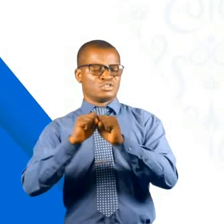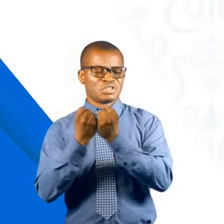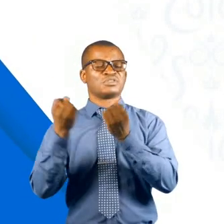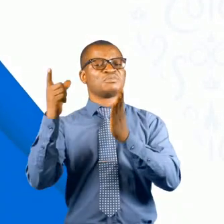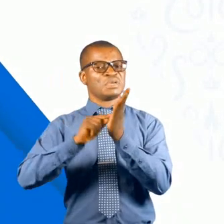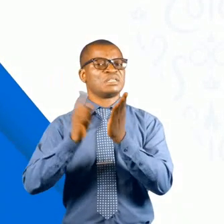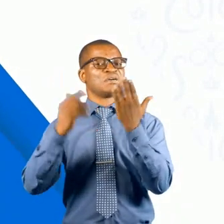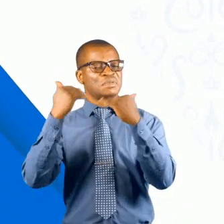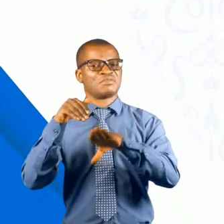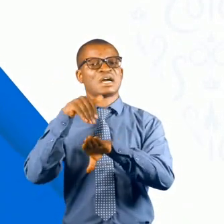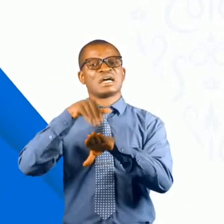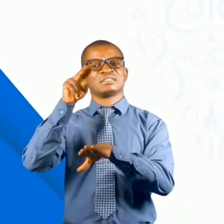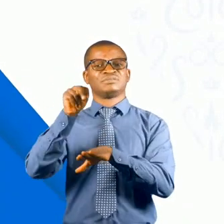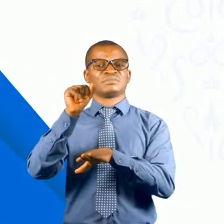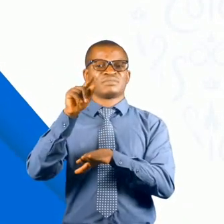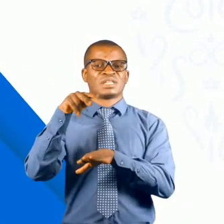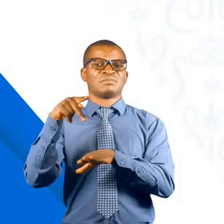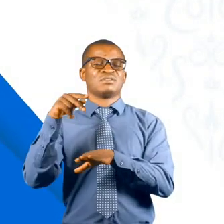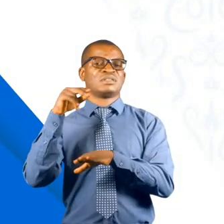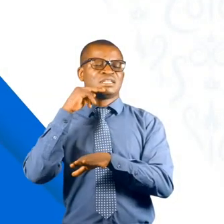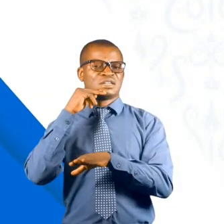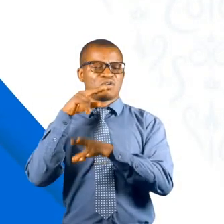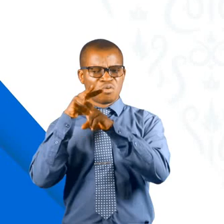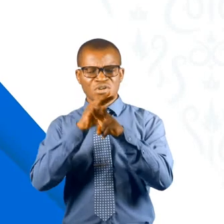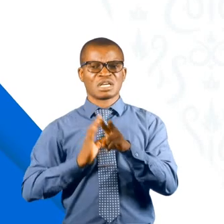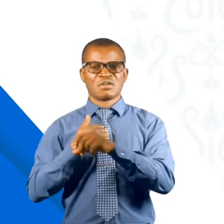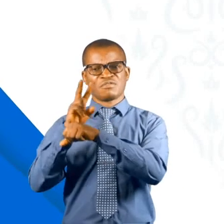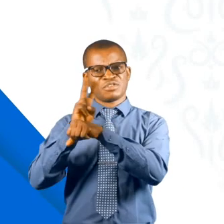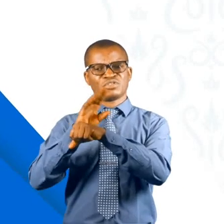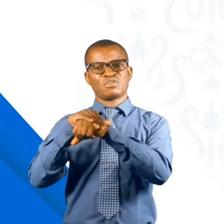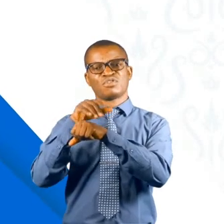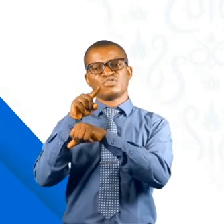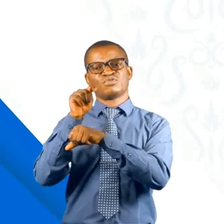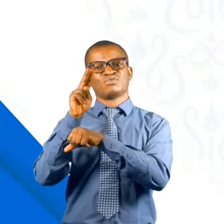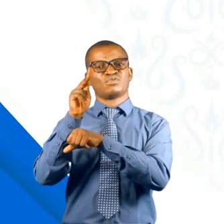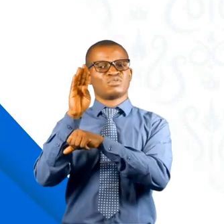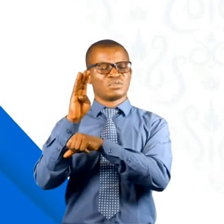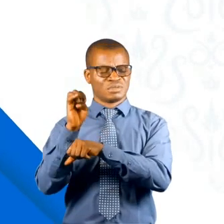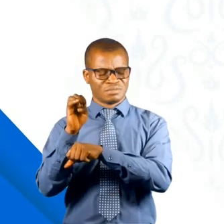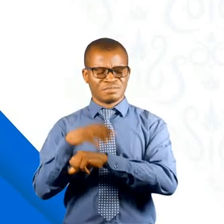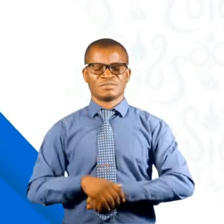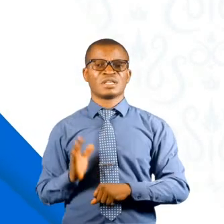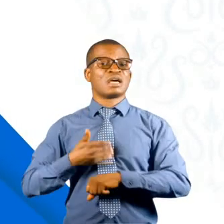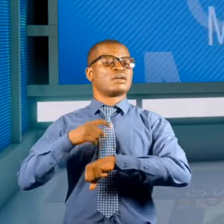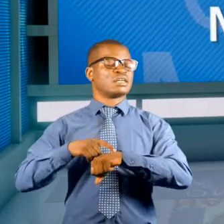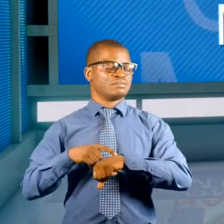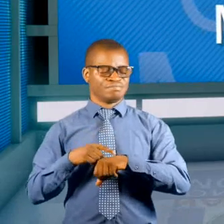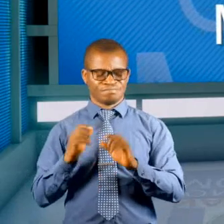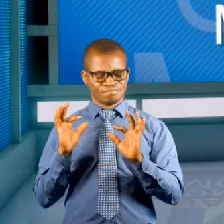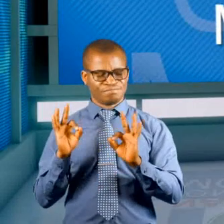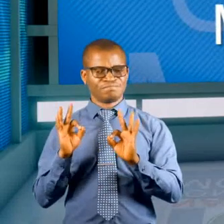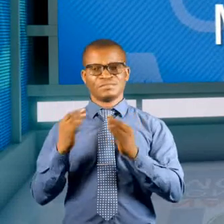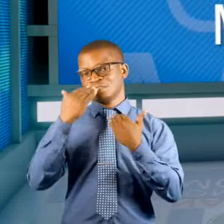www.naptip.gov.ng. Follow us on our social media platforms at Naptip Nigeria or watch our videos on YouTube.